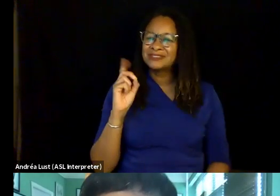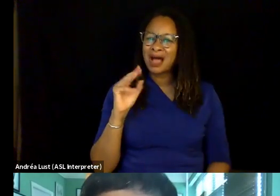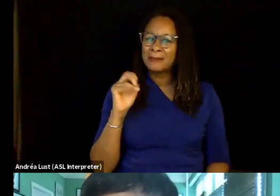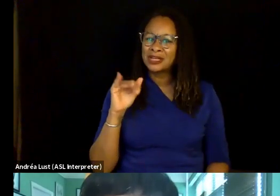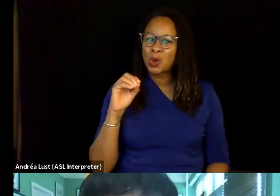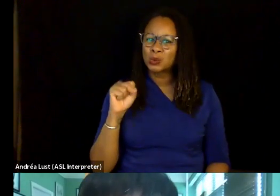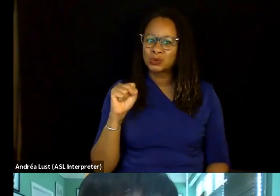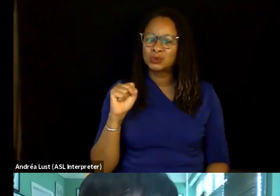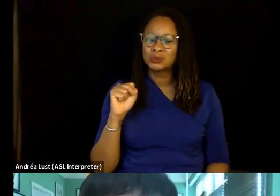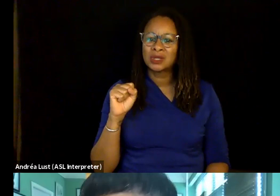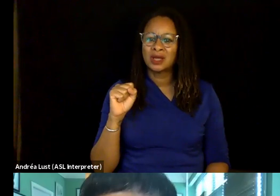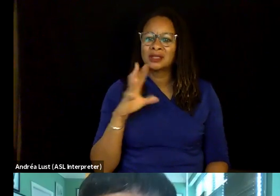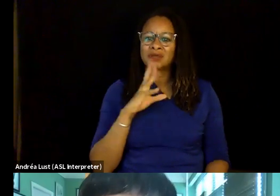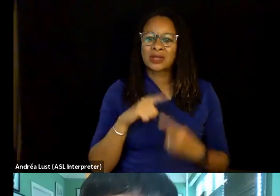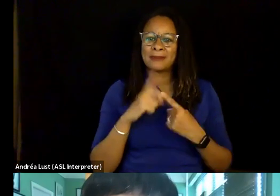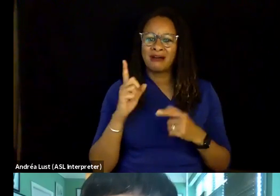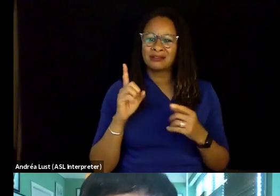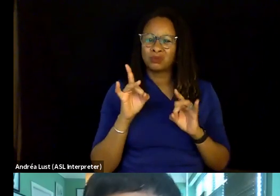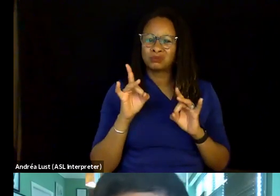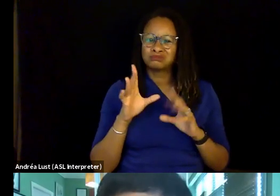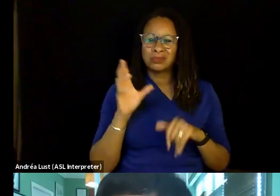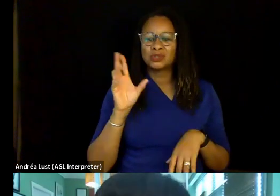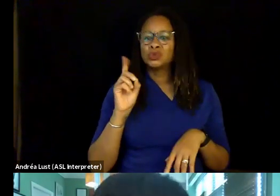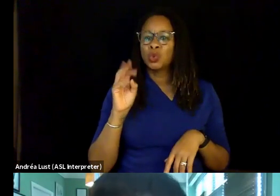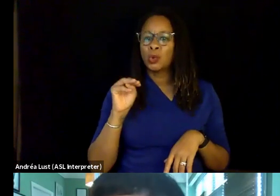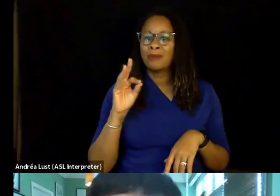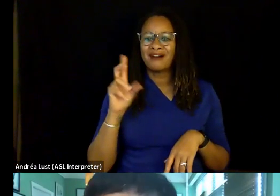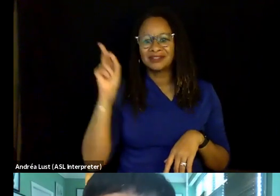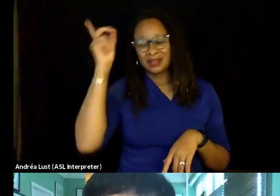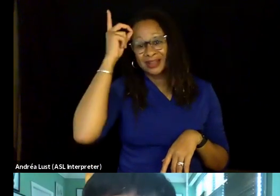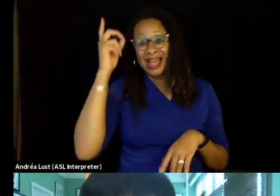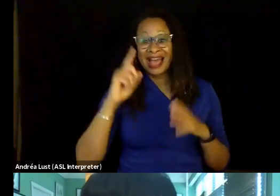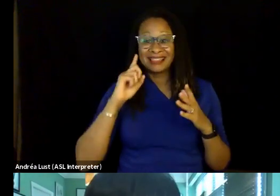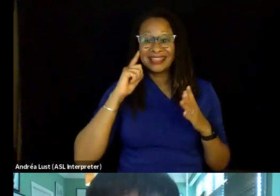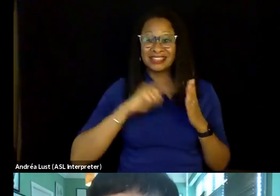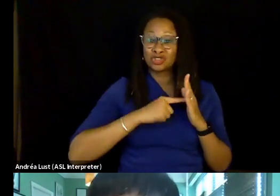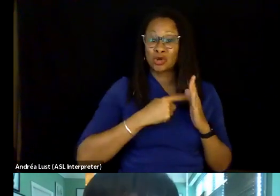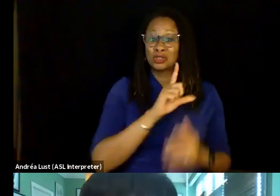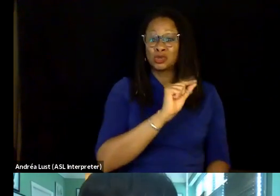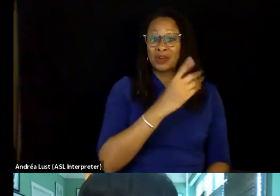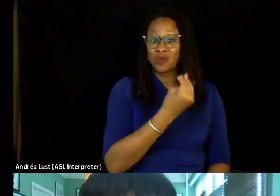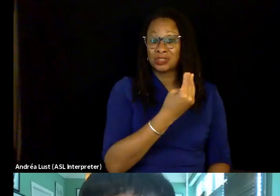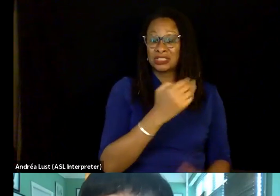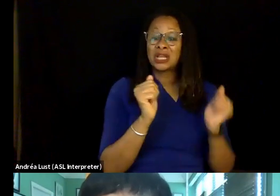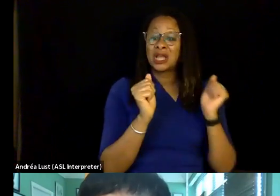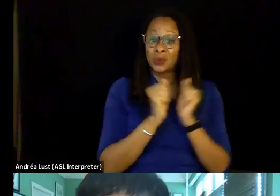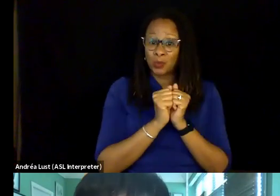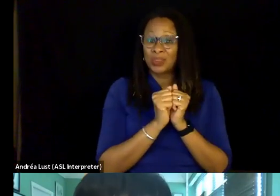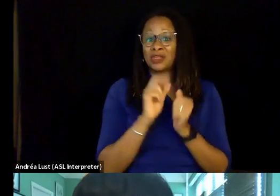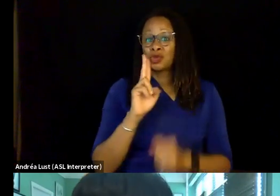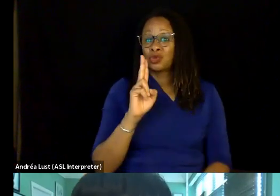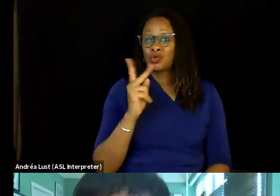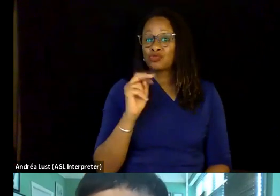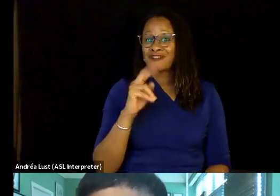spelling the doom of democracy started falling in the Ukraine in 2014, but in my world, in the Philippines